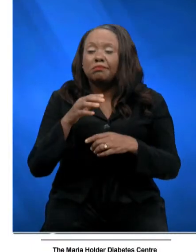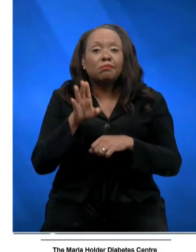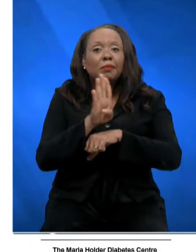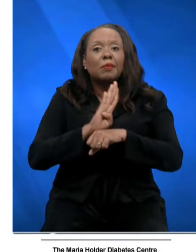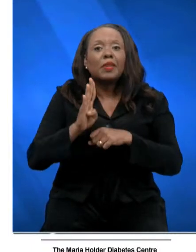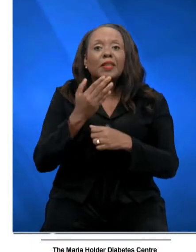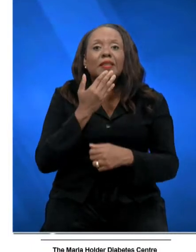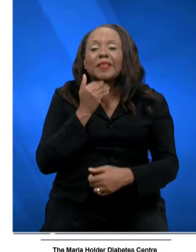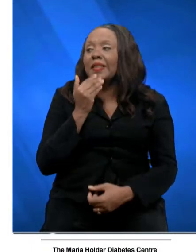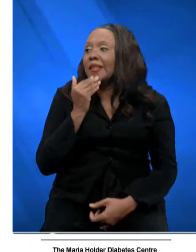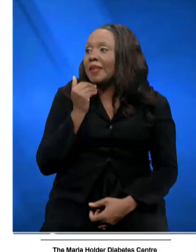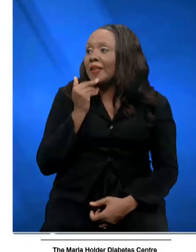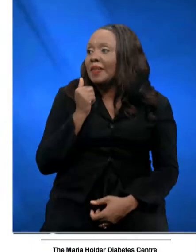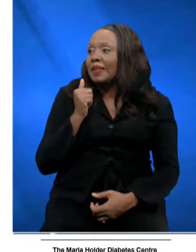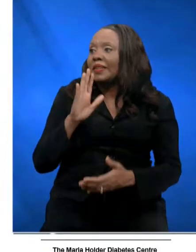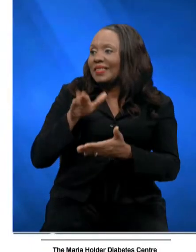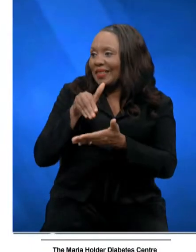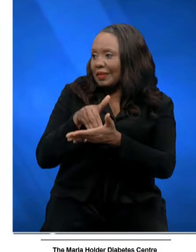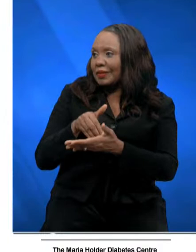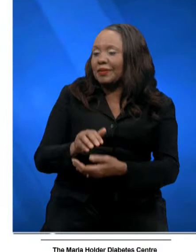slide.